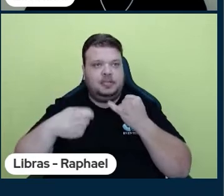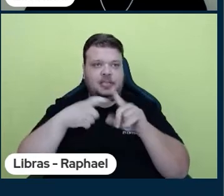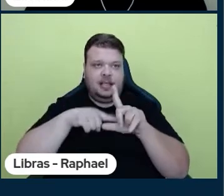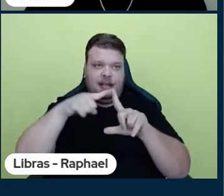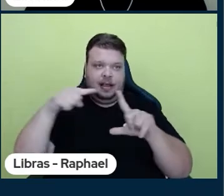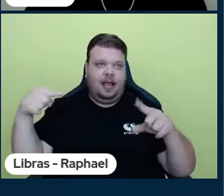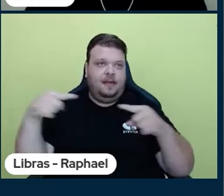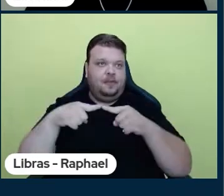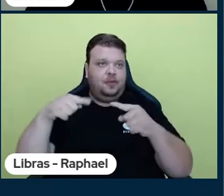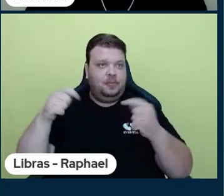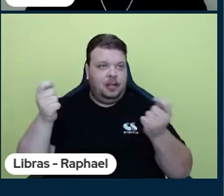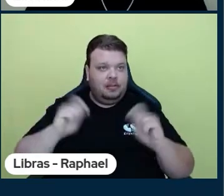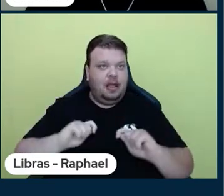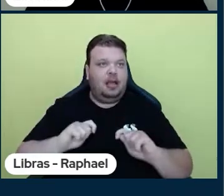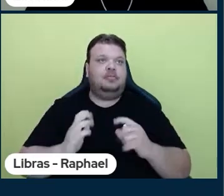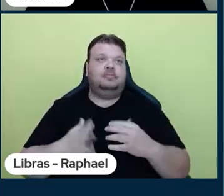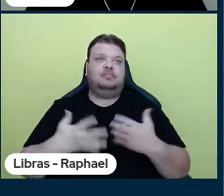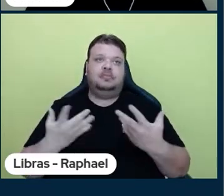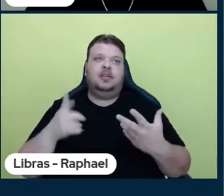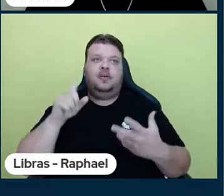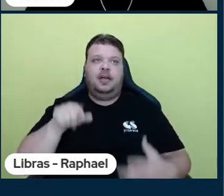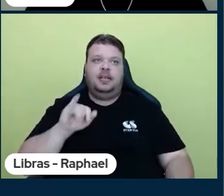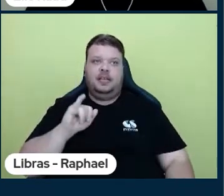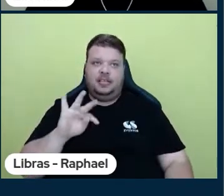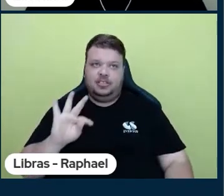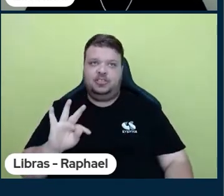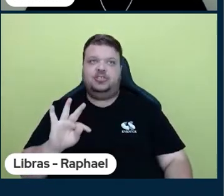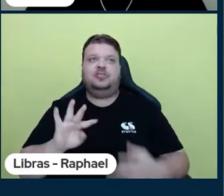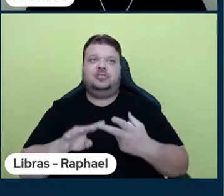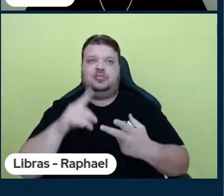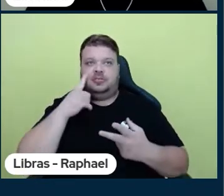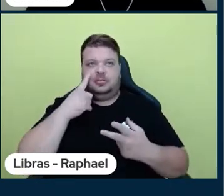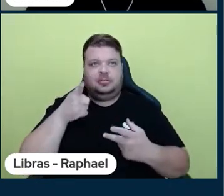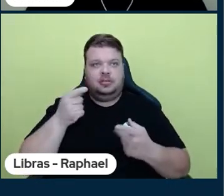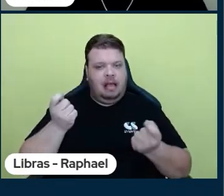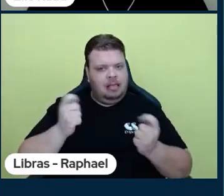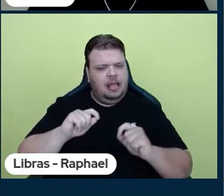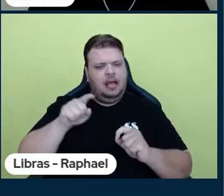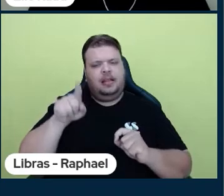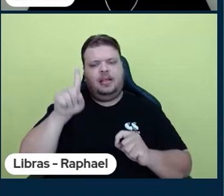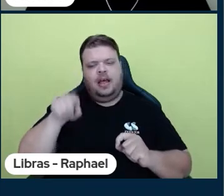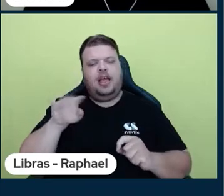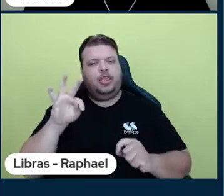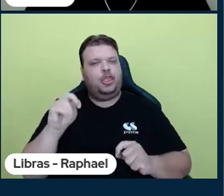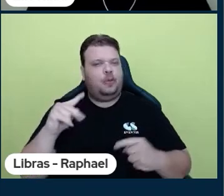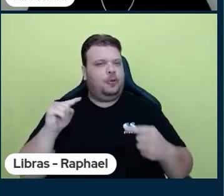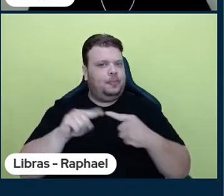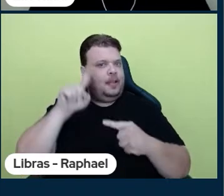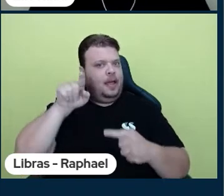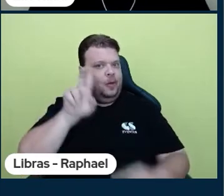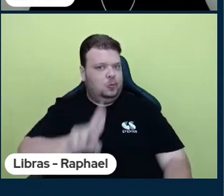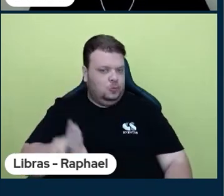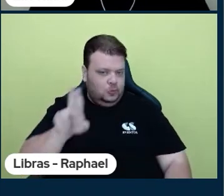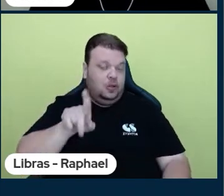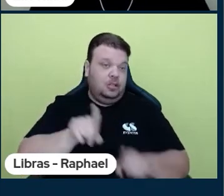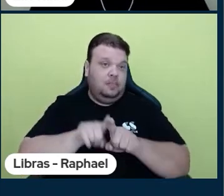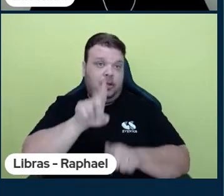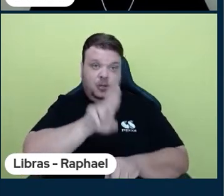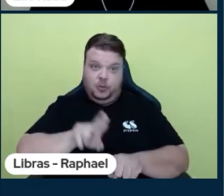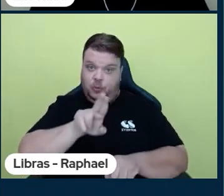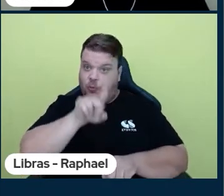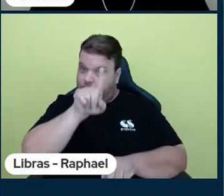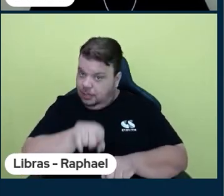using the FAQ schema, this means that we need to add those schema markups to our web pages